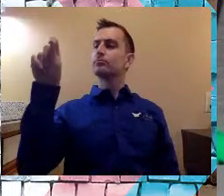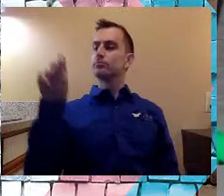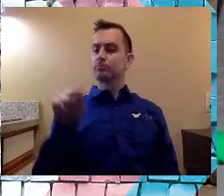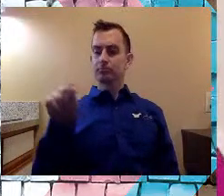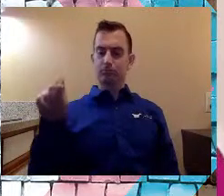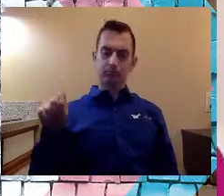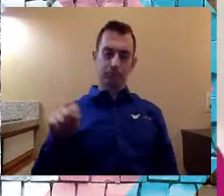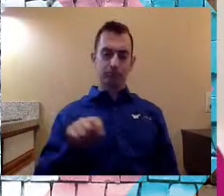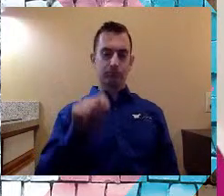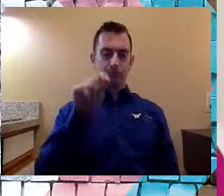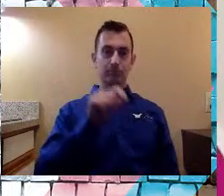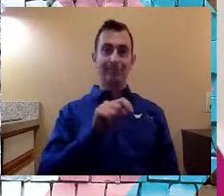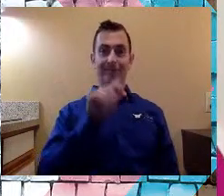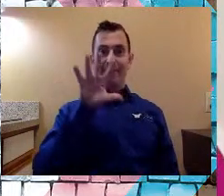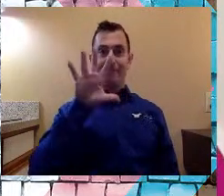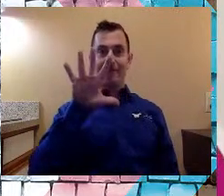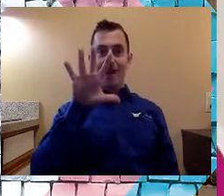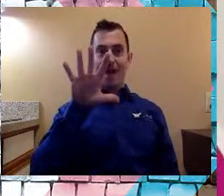5 points.